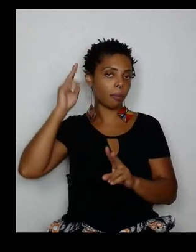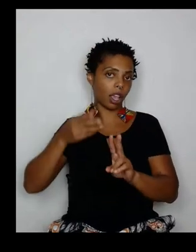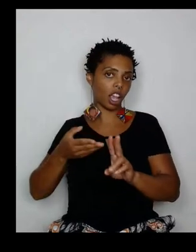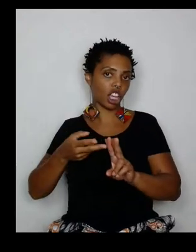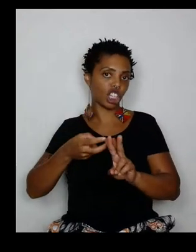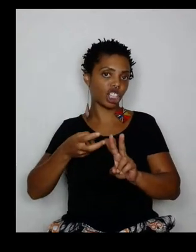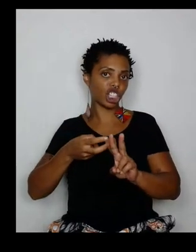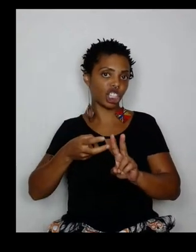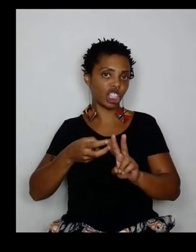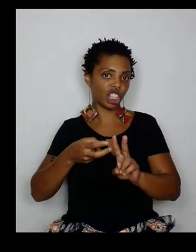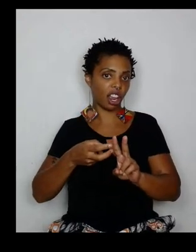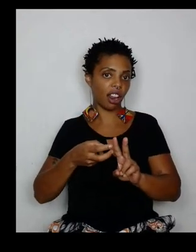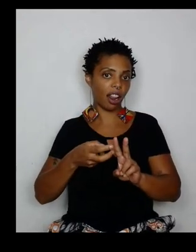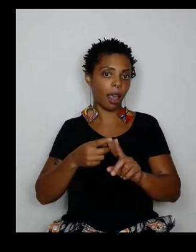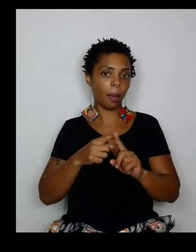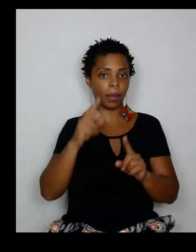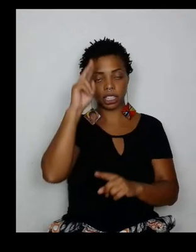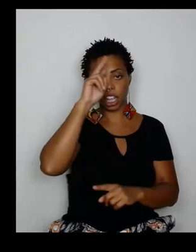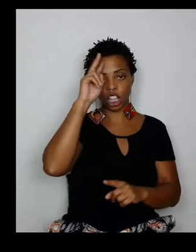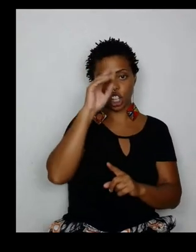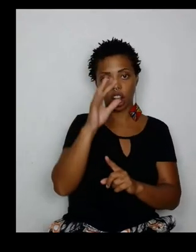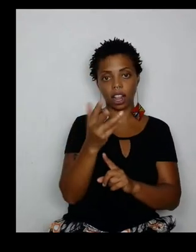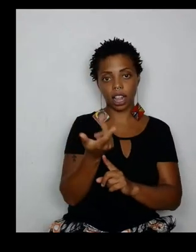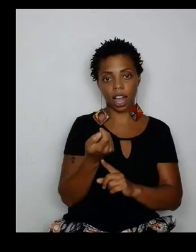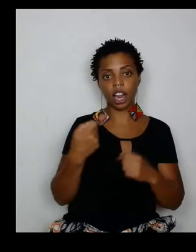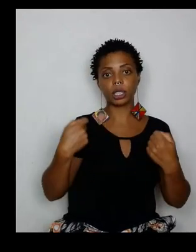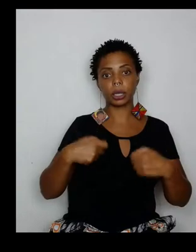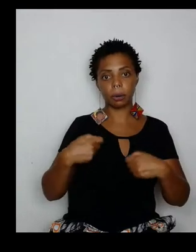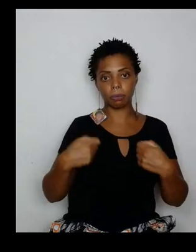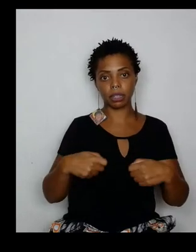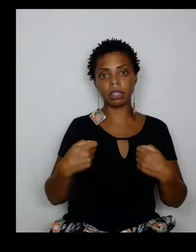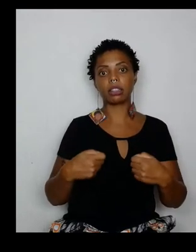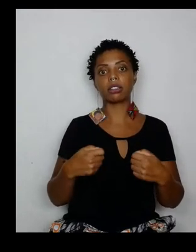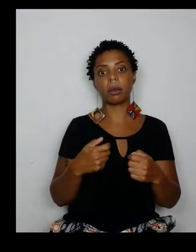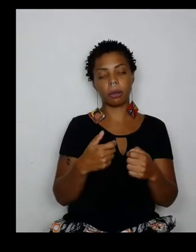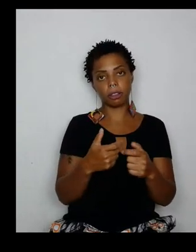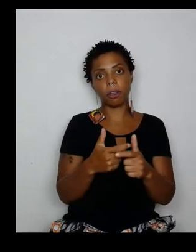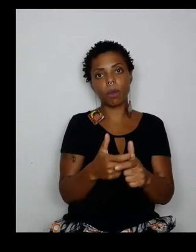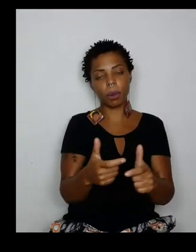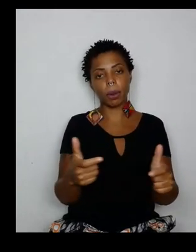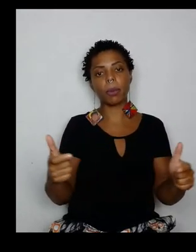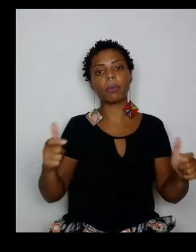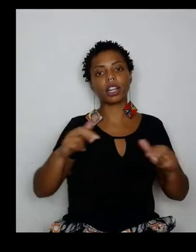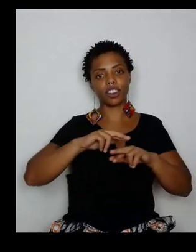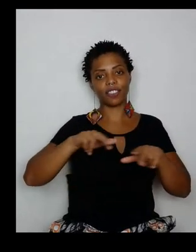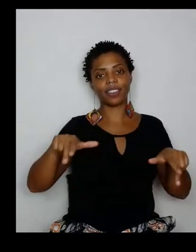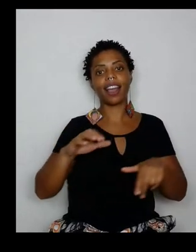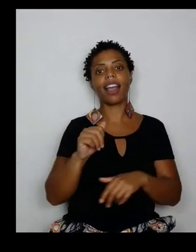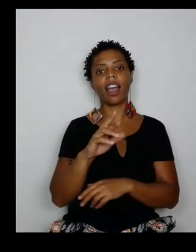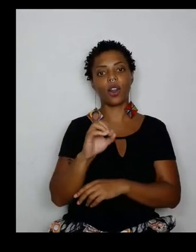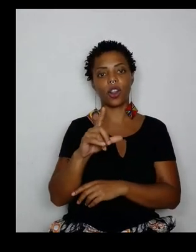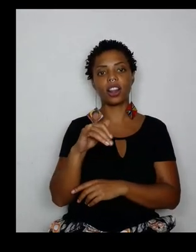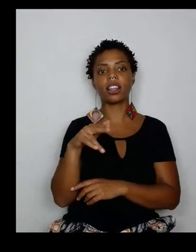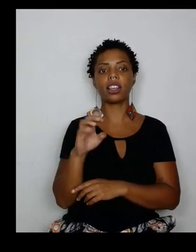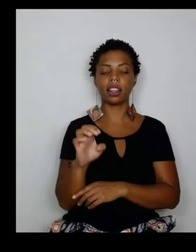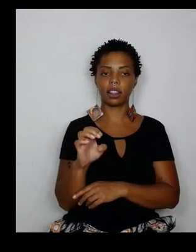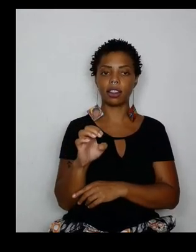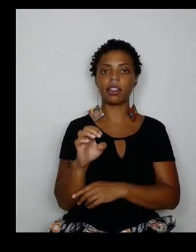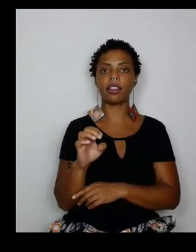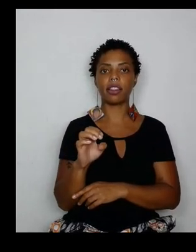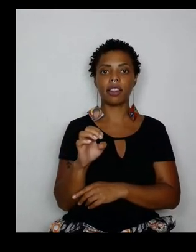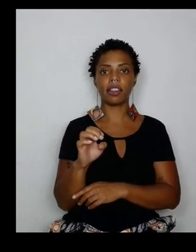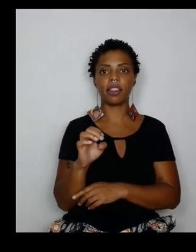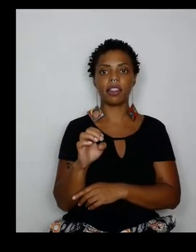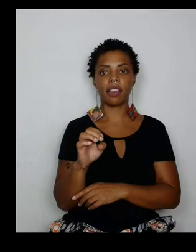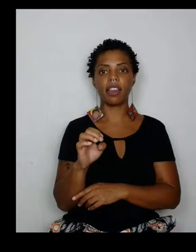diverse as i know caroline has graduates carol is the first um and hopeful you know not the only um indigenous